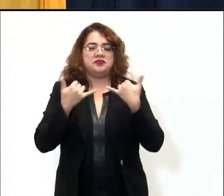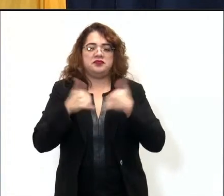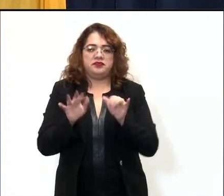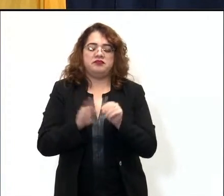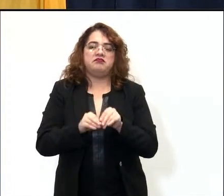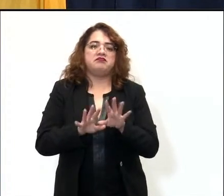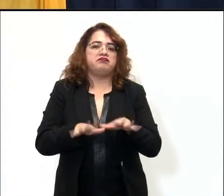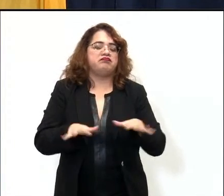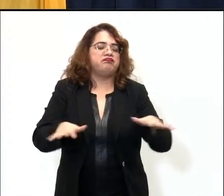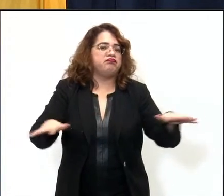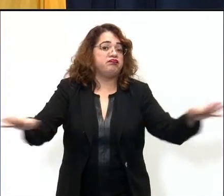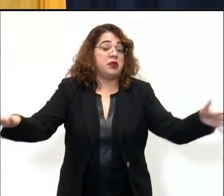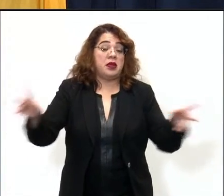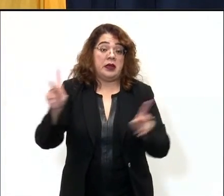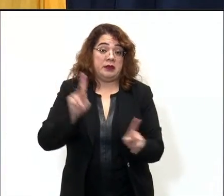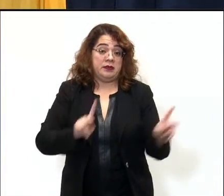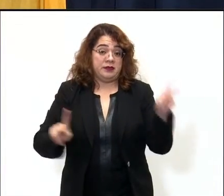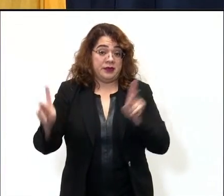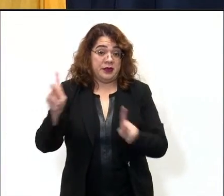losing